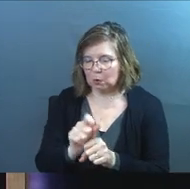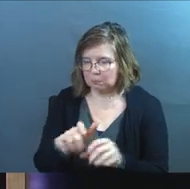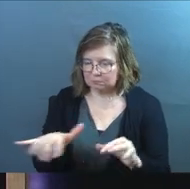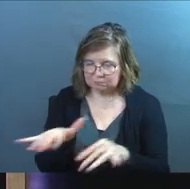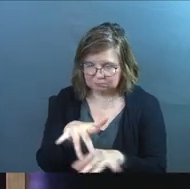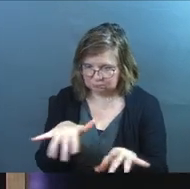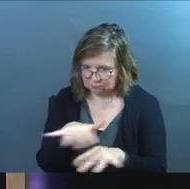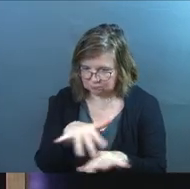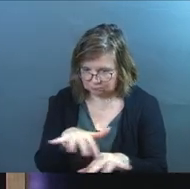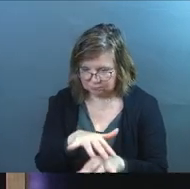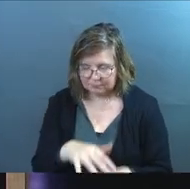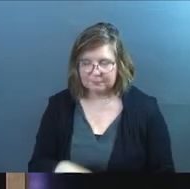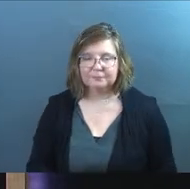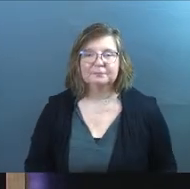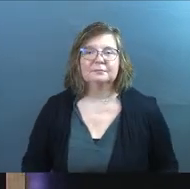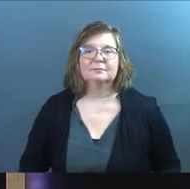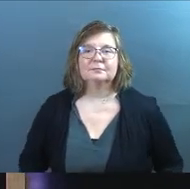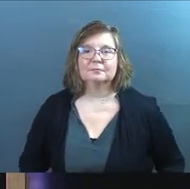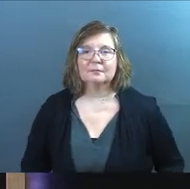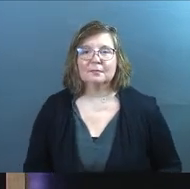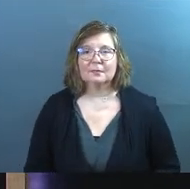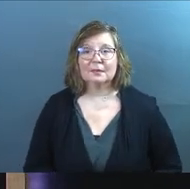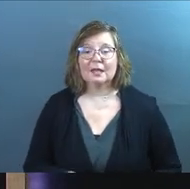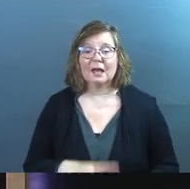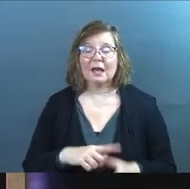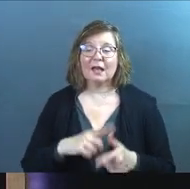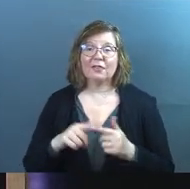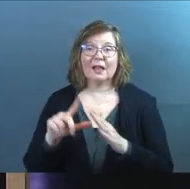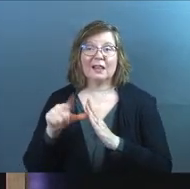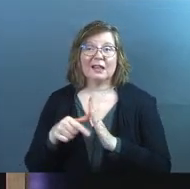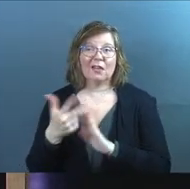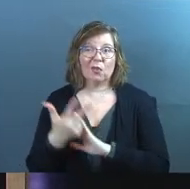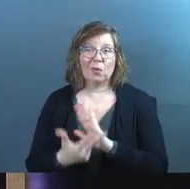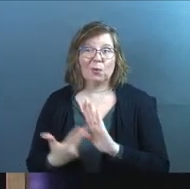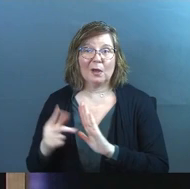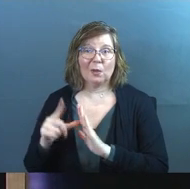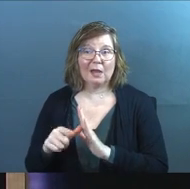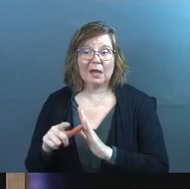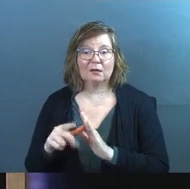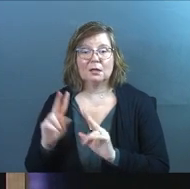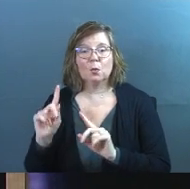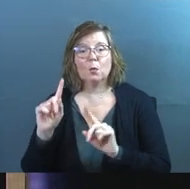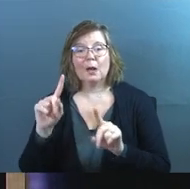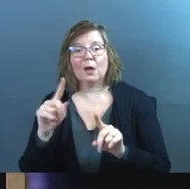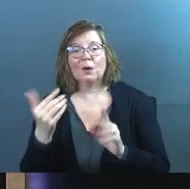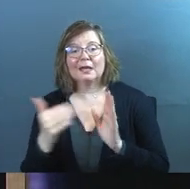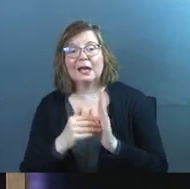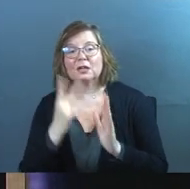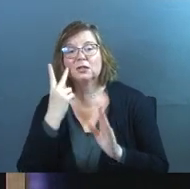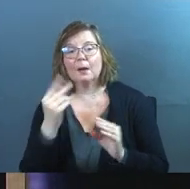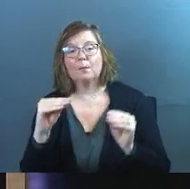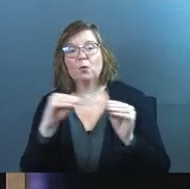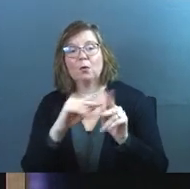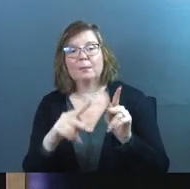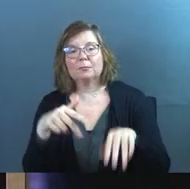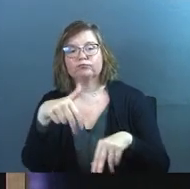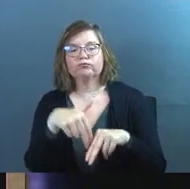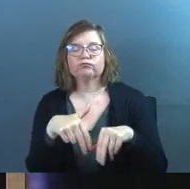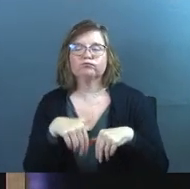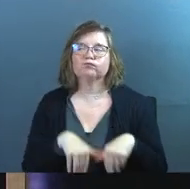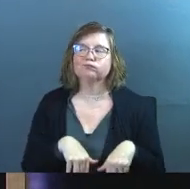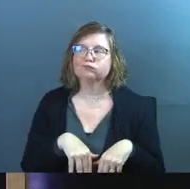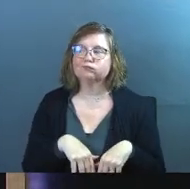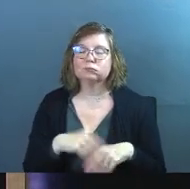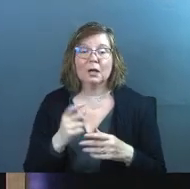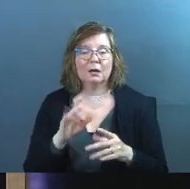with it. Let's get to work. And going out about the third hour, he saw others standing idle in the marketplace. And he said to them, you go into the